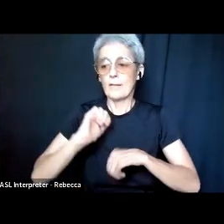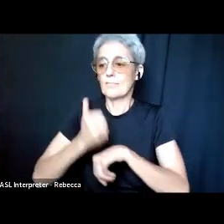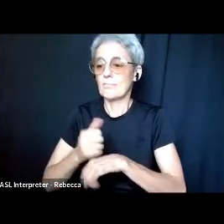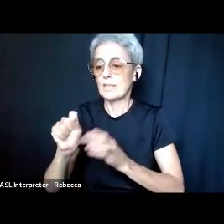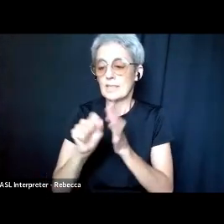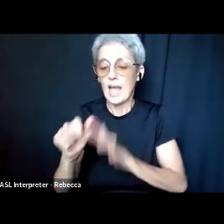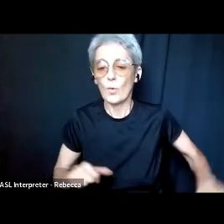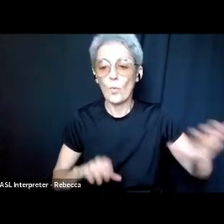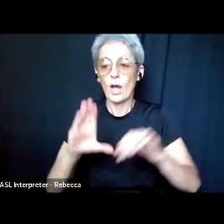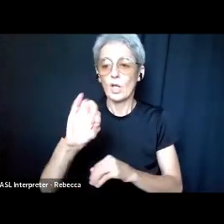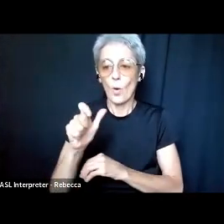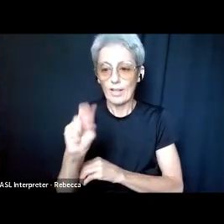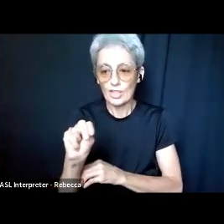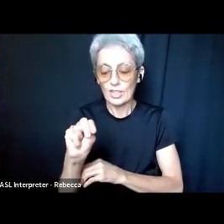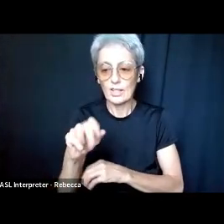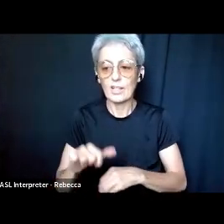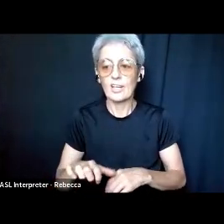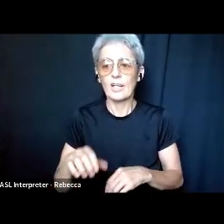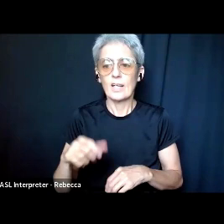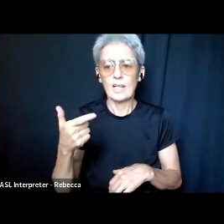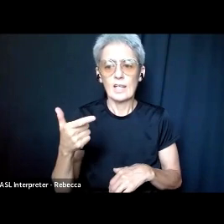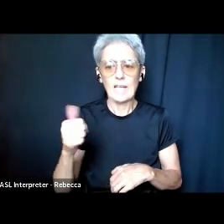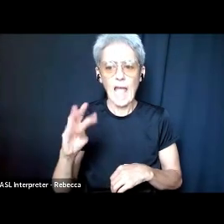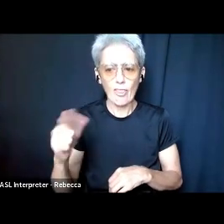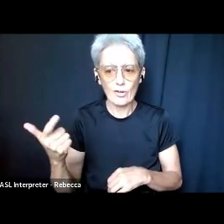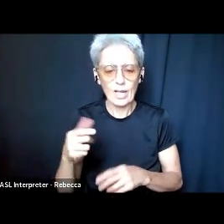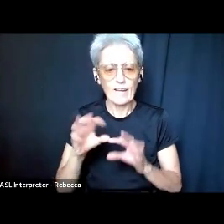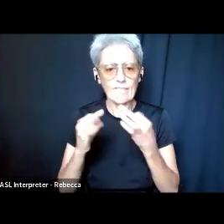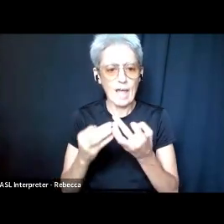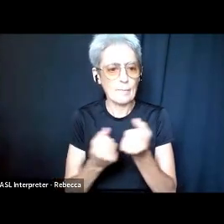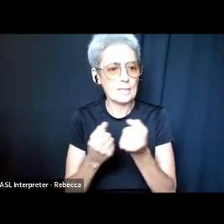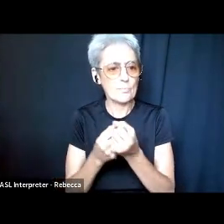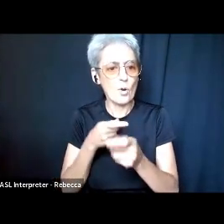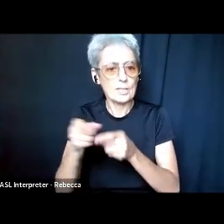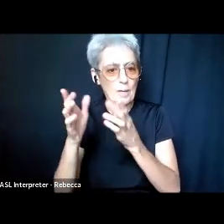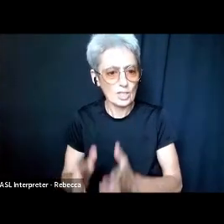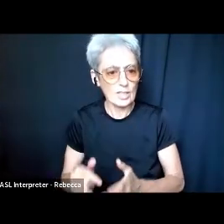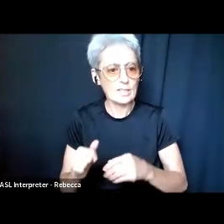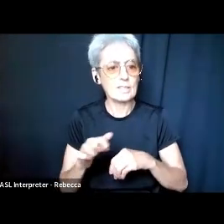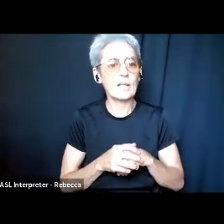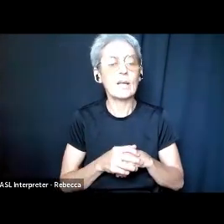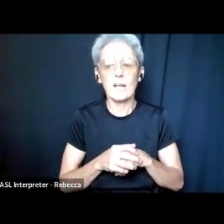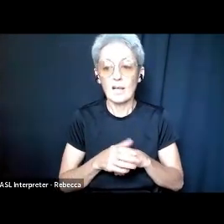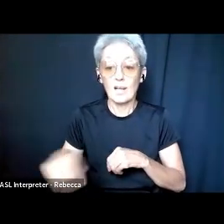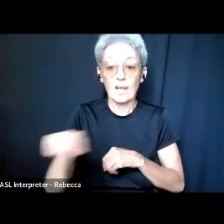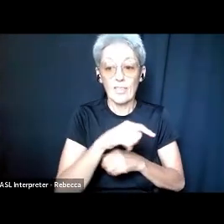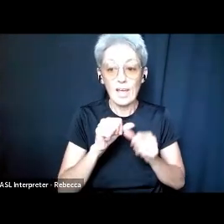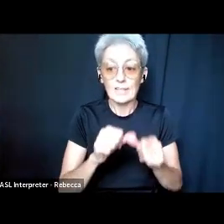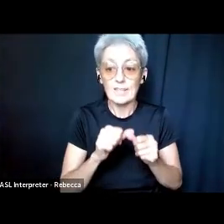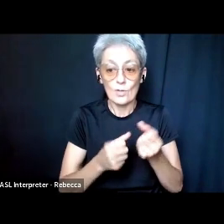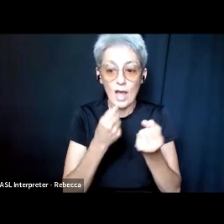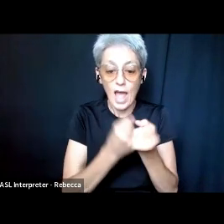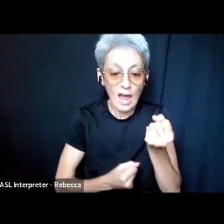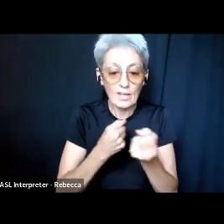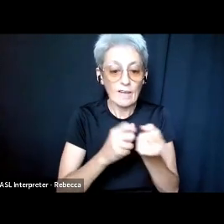support specialists who work to continue to advocate for peer support and advocate for